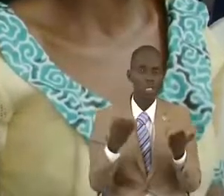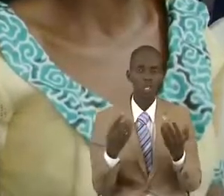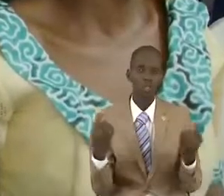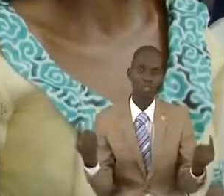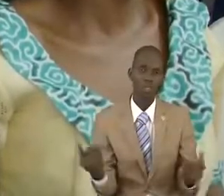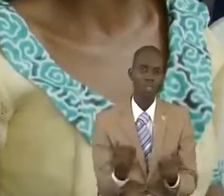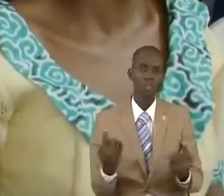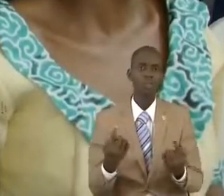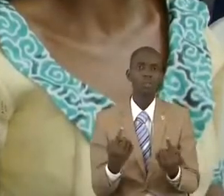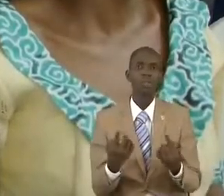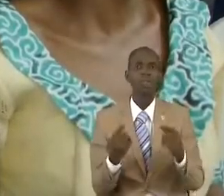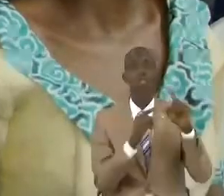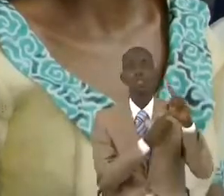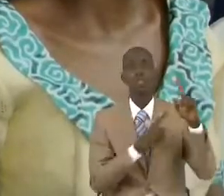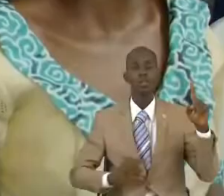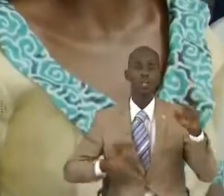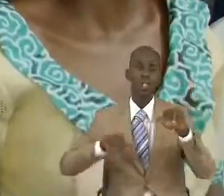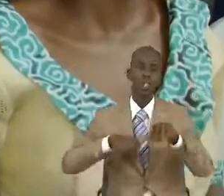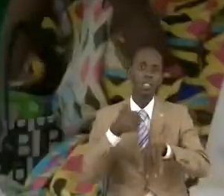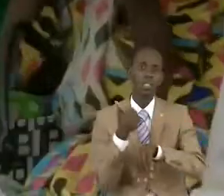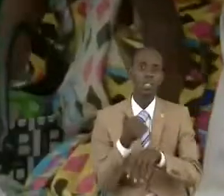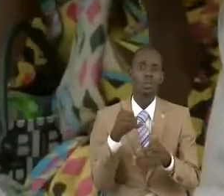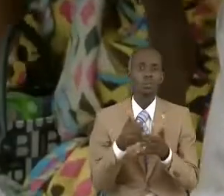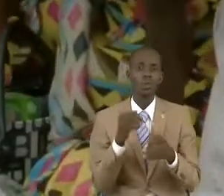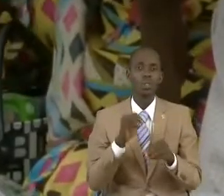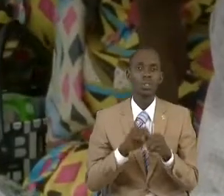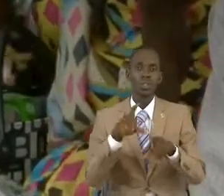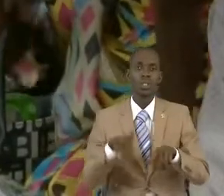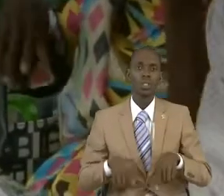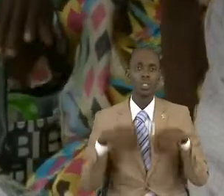The Lord confirm it in your life in Jesus' name.